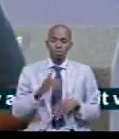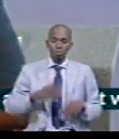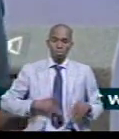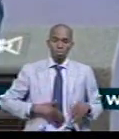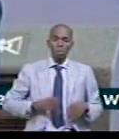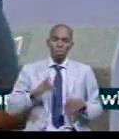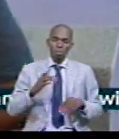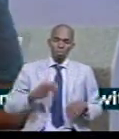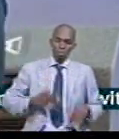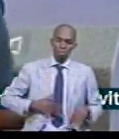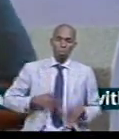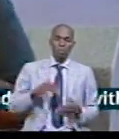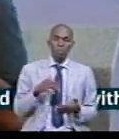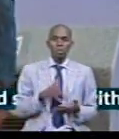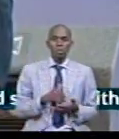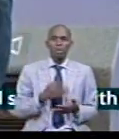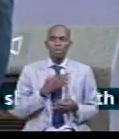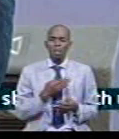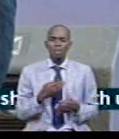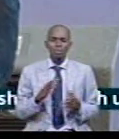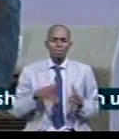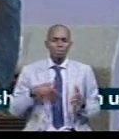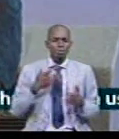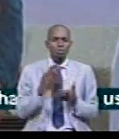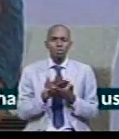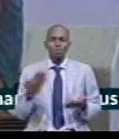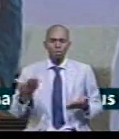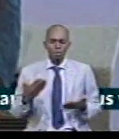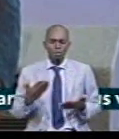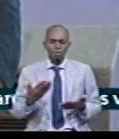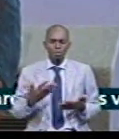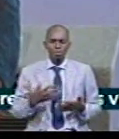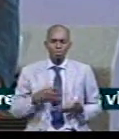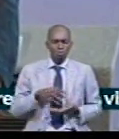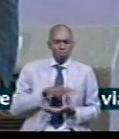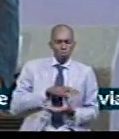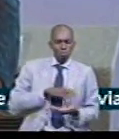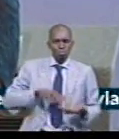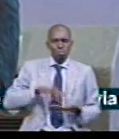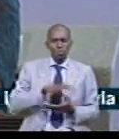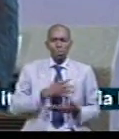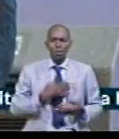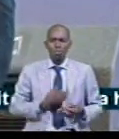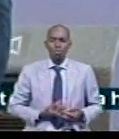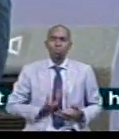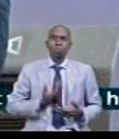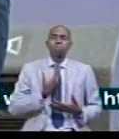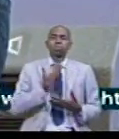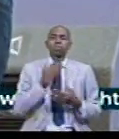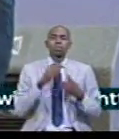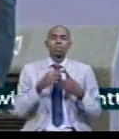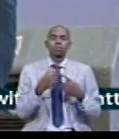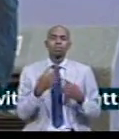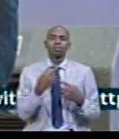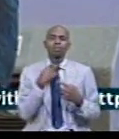my stomach, something like rolled from my stomach and just came and choked my throat. I was not able to talk